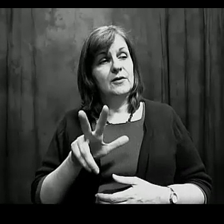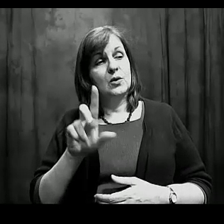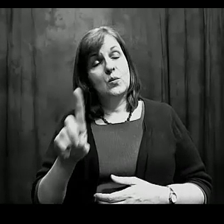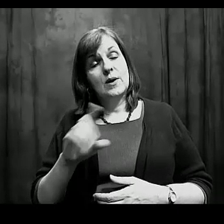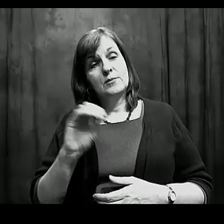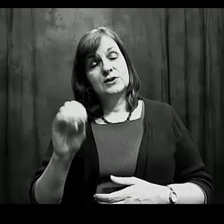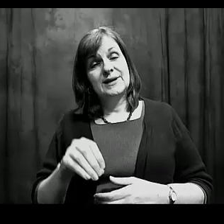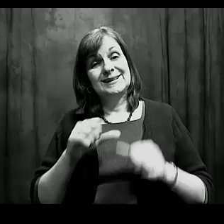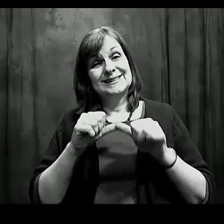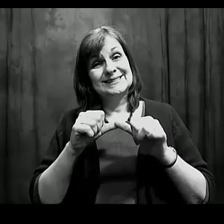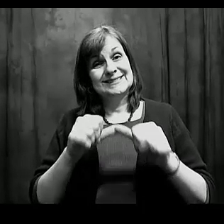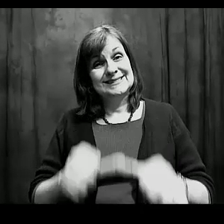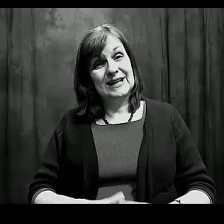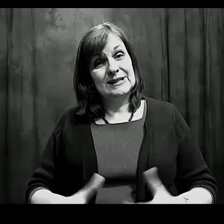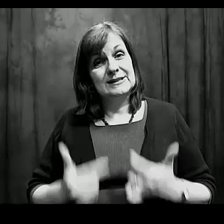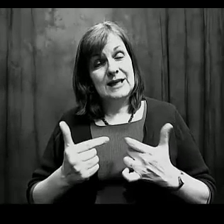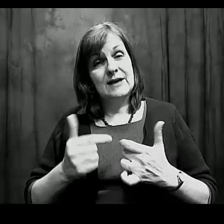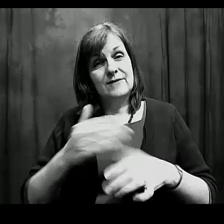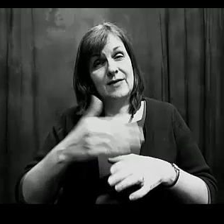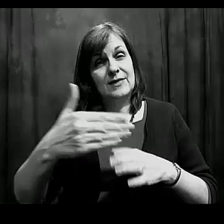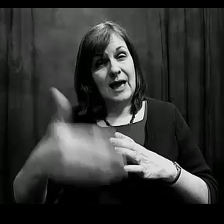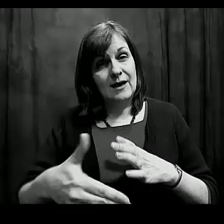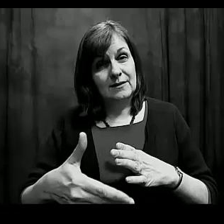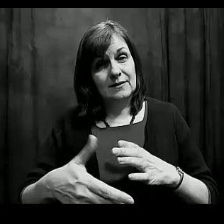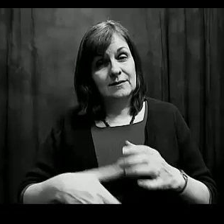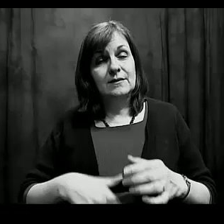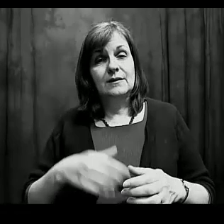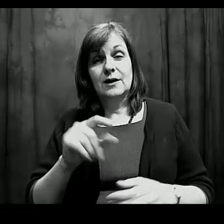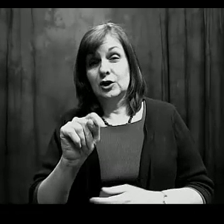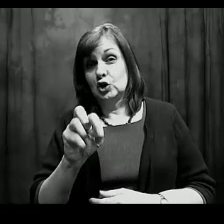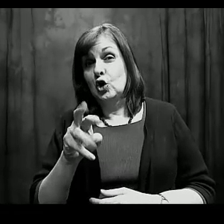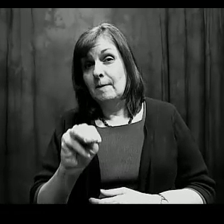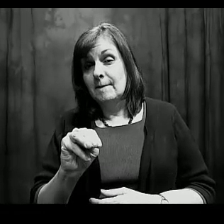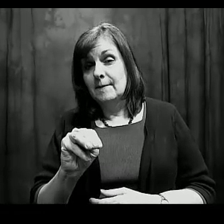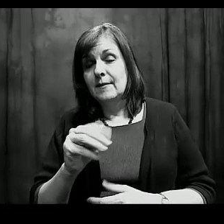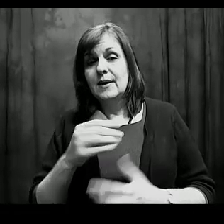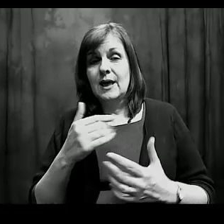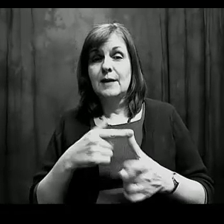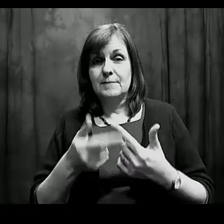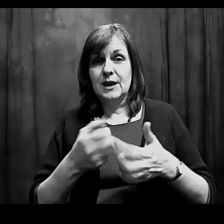31% will actually still be viable at term and be a strong birth.